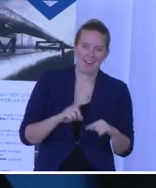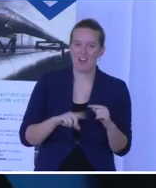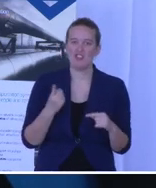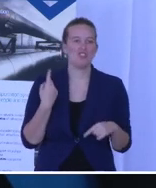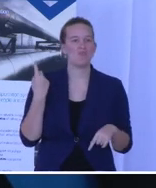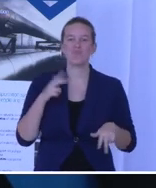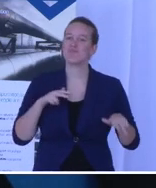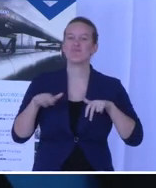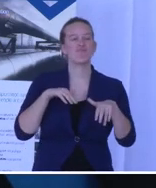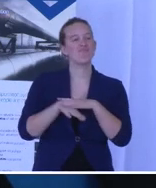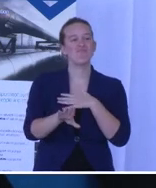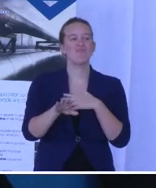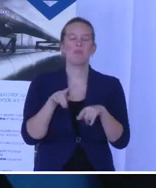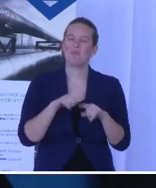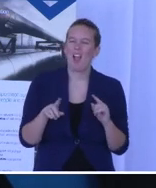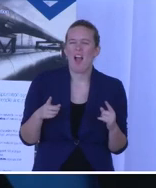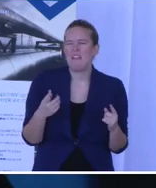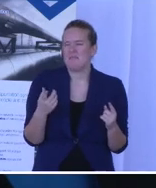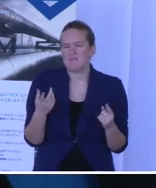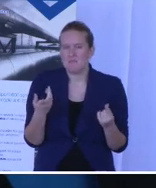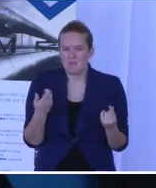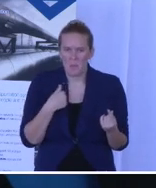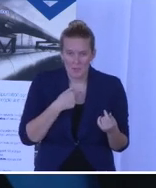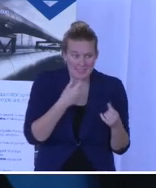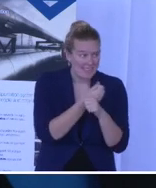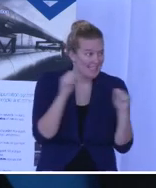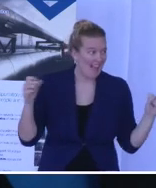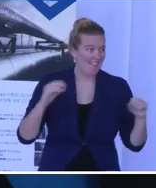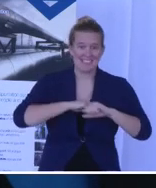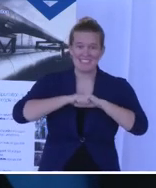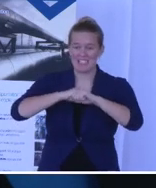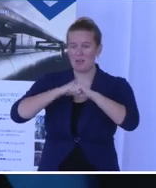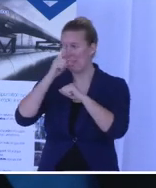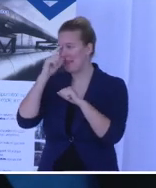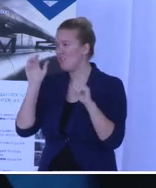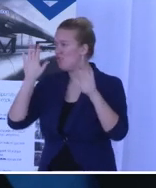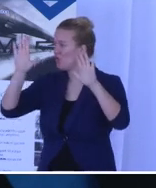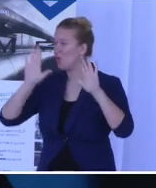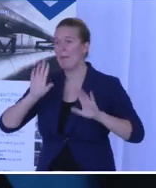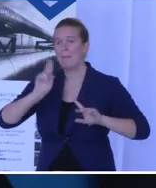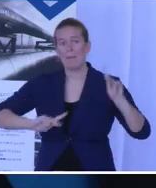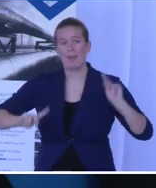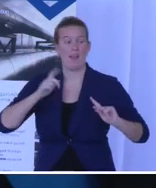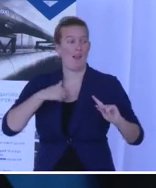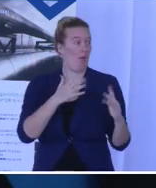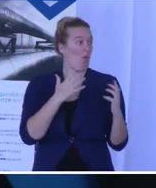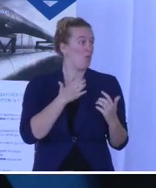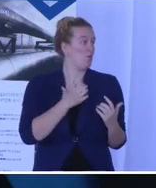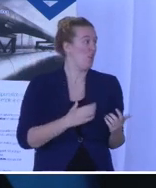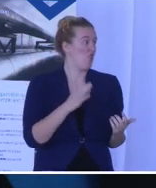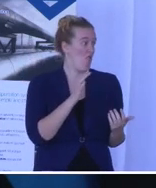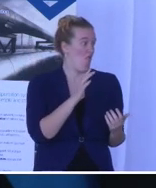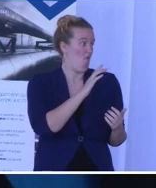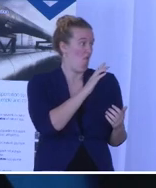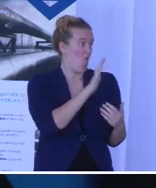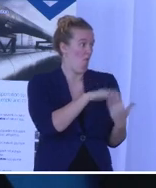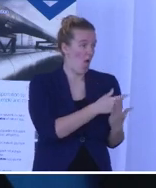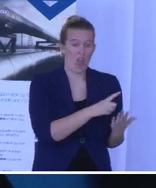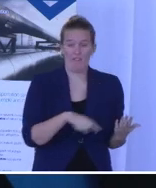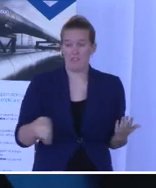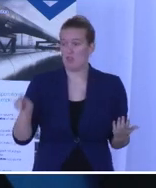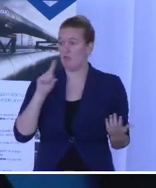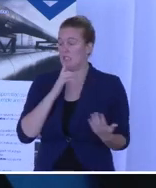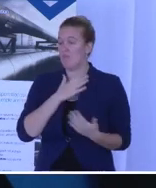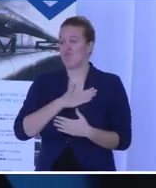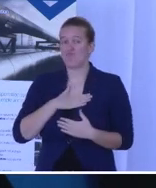We are safe and secure because of the great people, and I just want to wish all of you an expression of gratitude